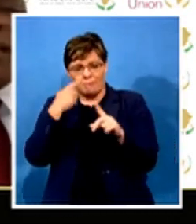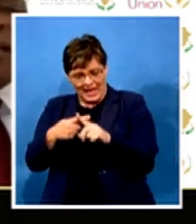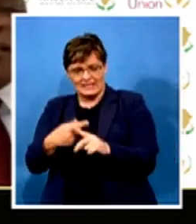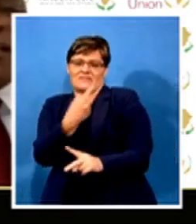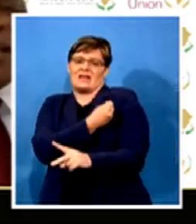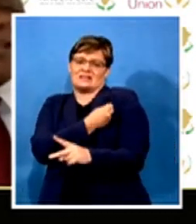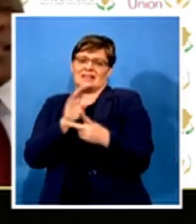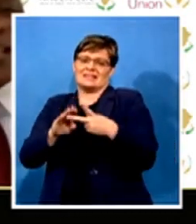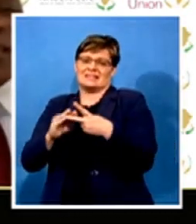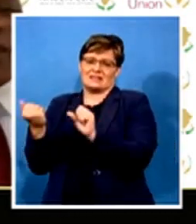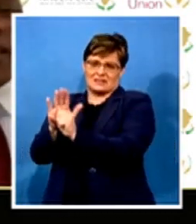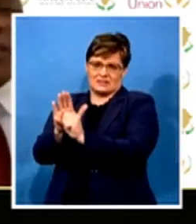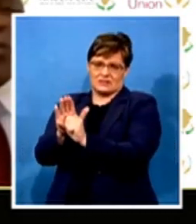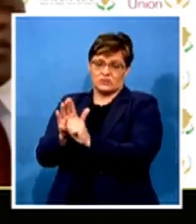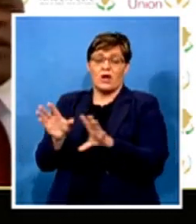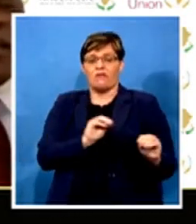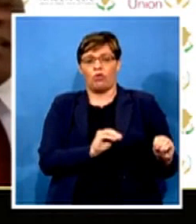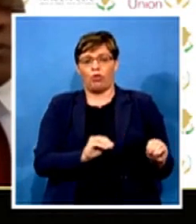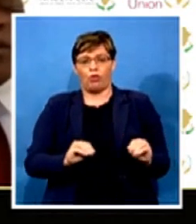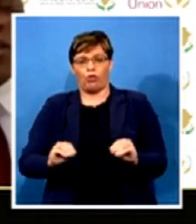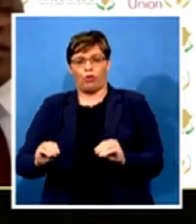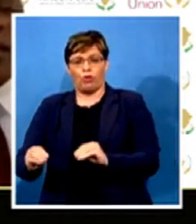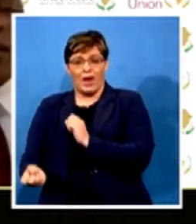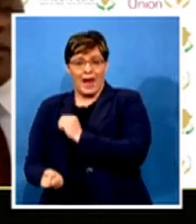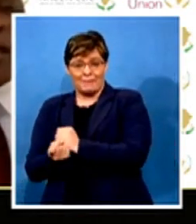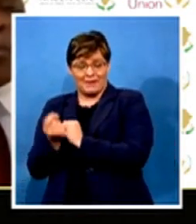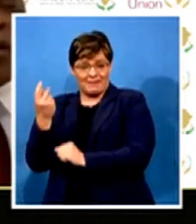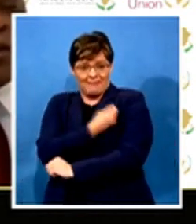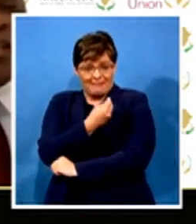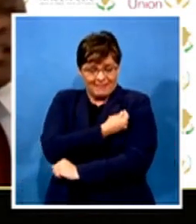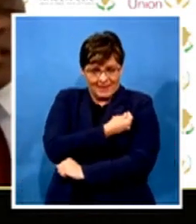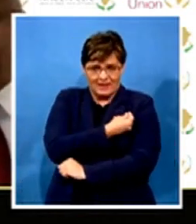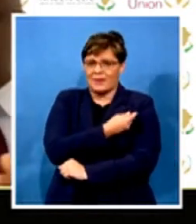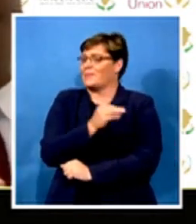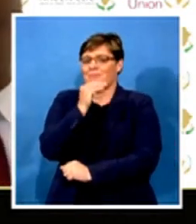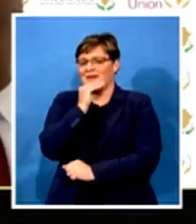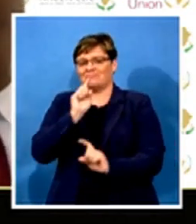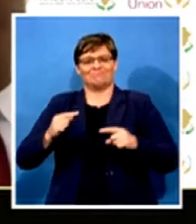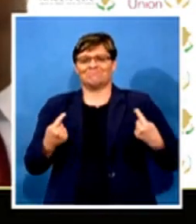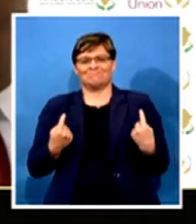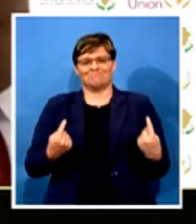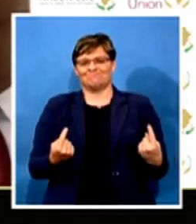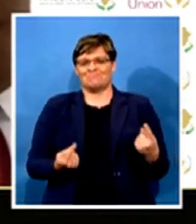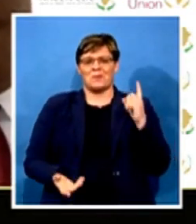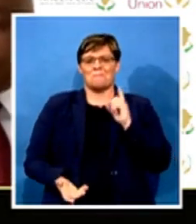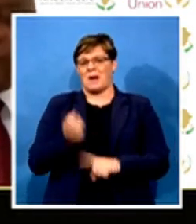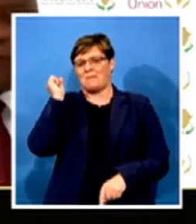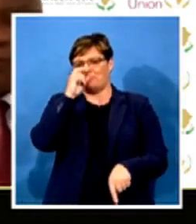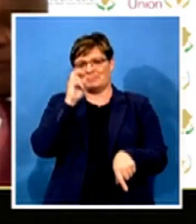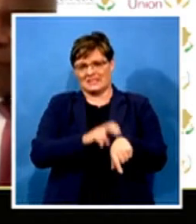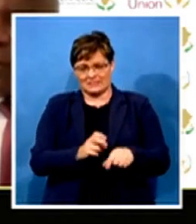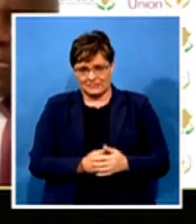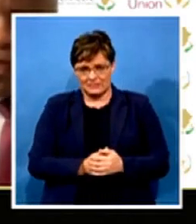delay in accessing these vaccines will not enable us to reach a point of need. So thank you, Wayne. Let me turn it back to